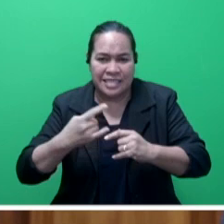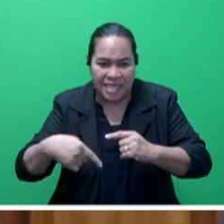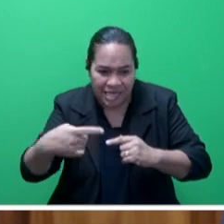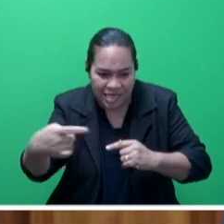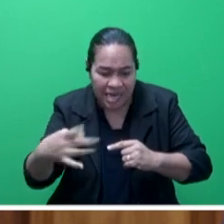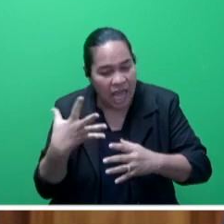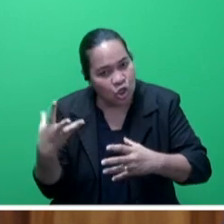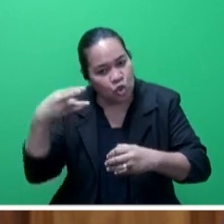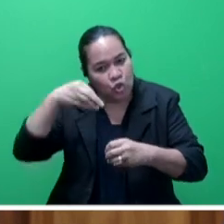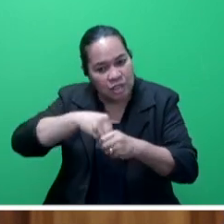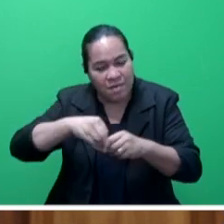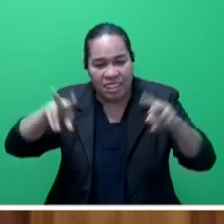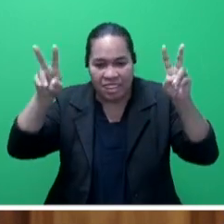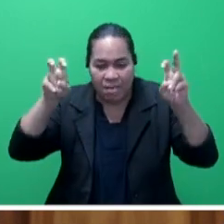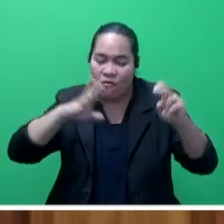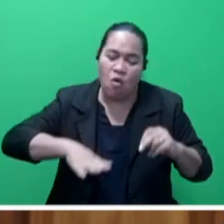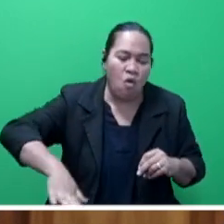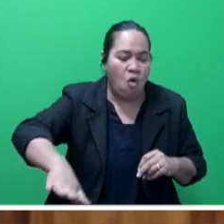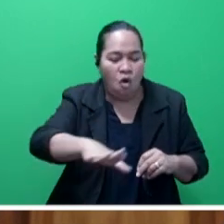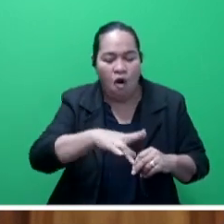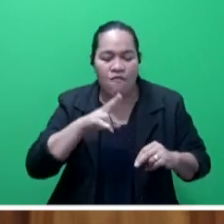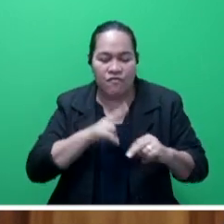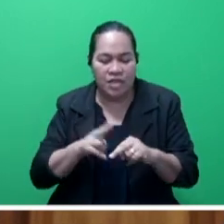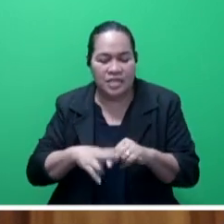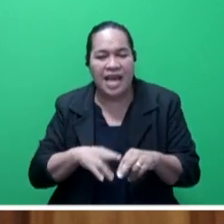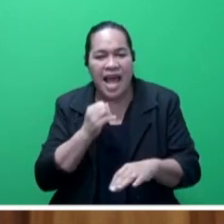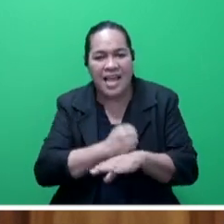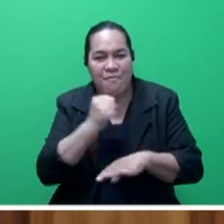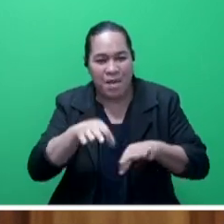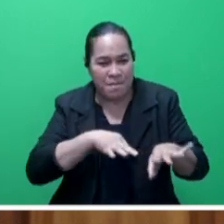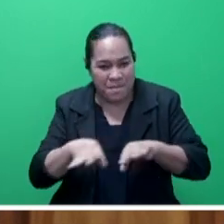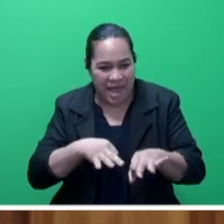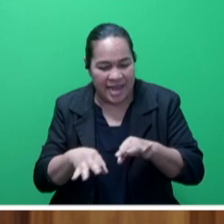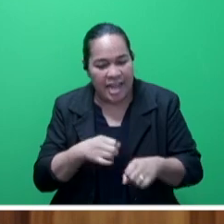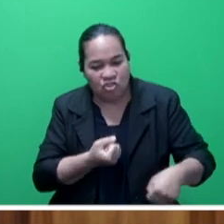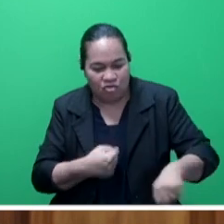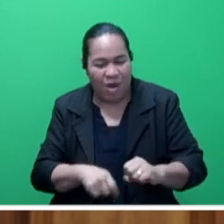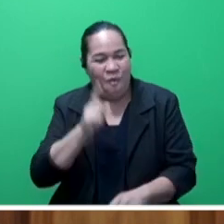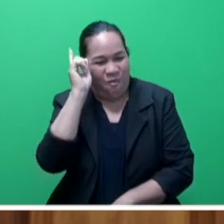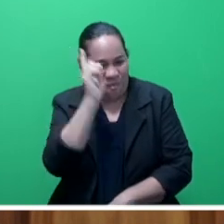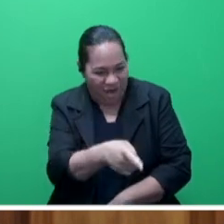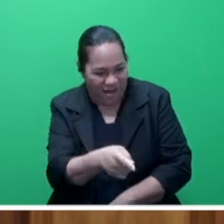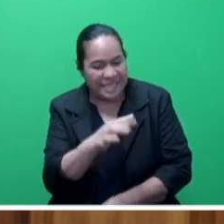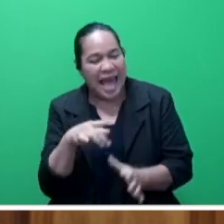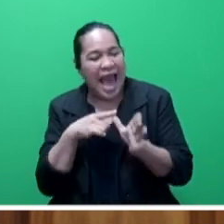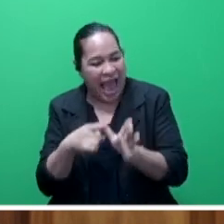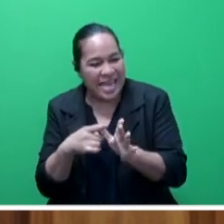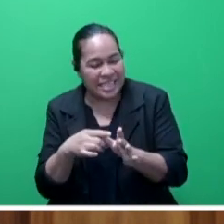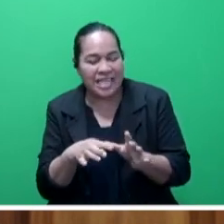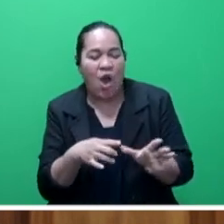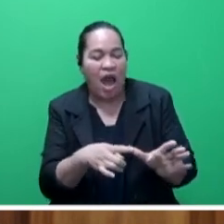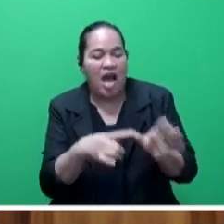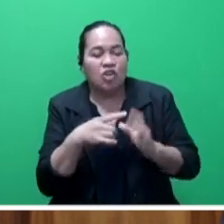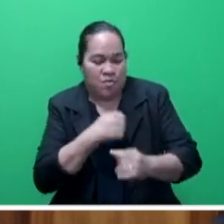the inclusive theme of all Fijian government plans and strategies, and that my friends, is the answer to being on this side of the